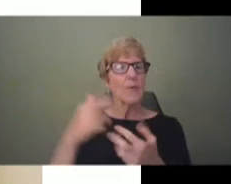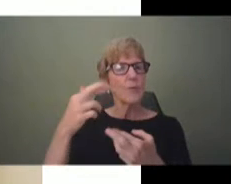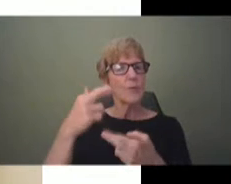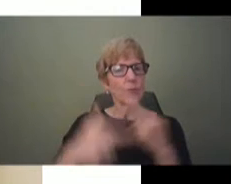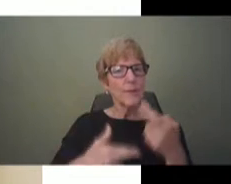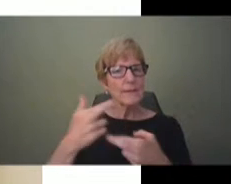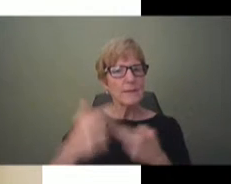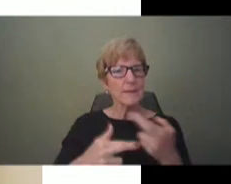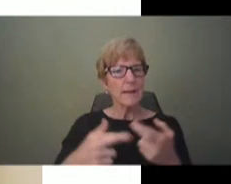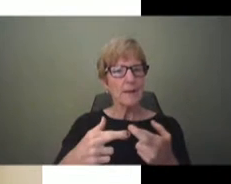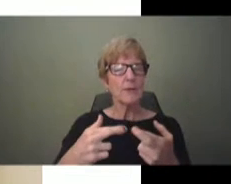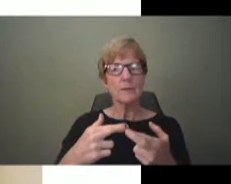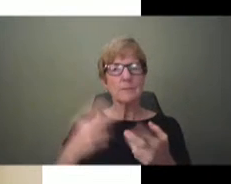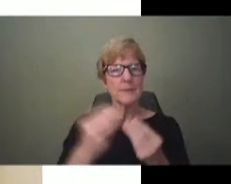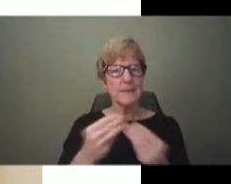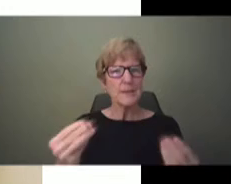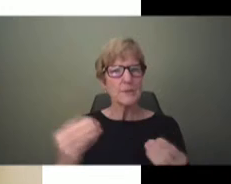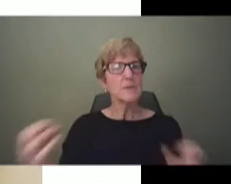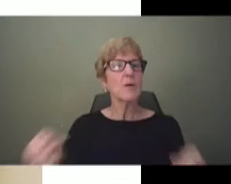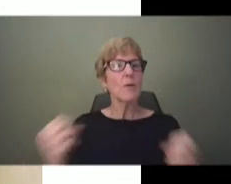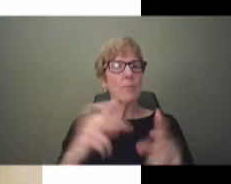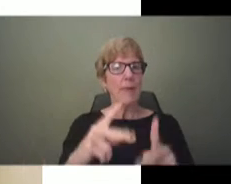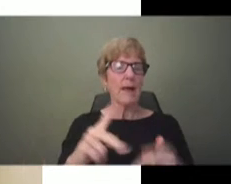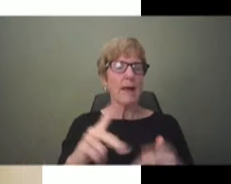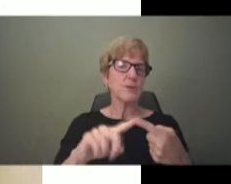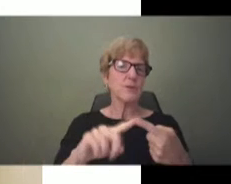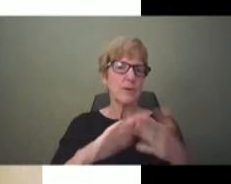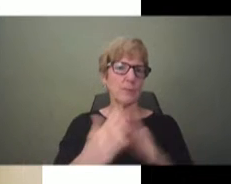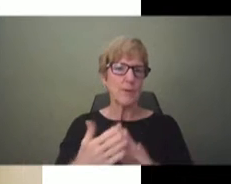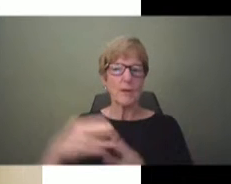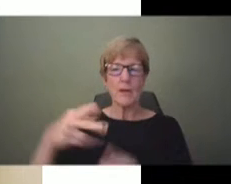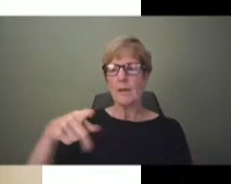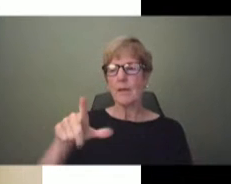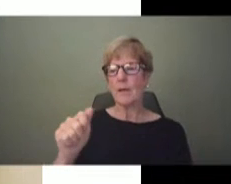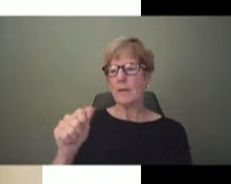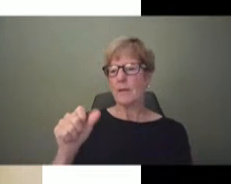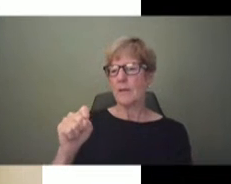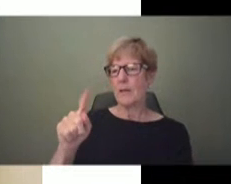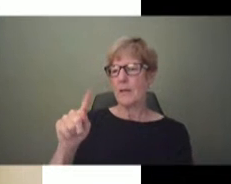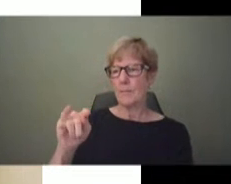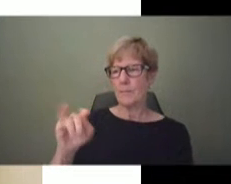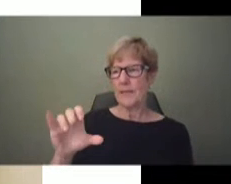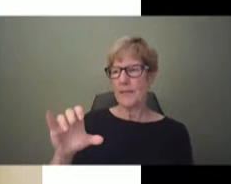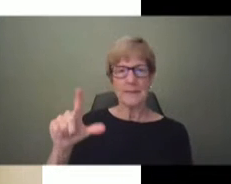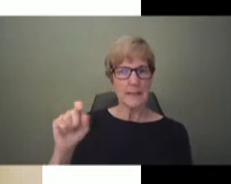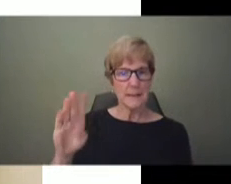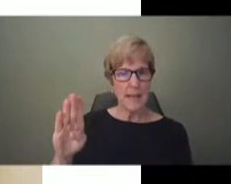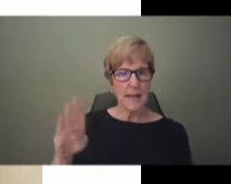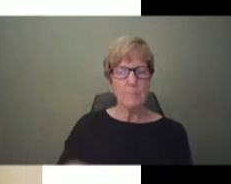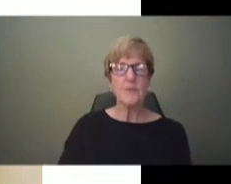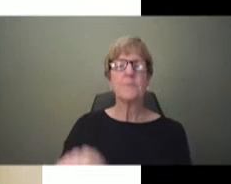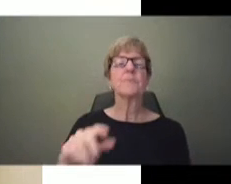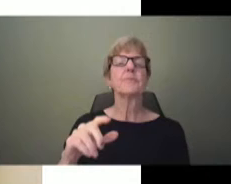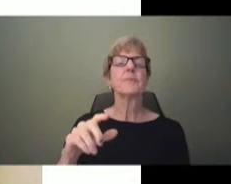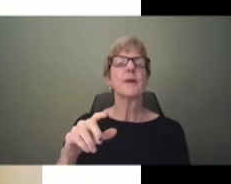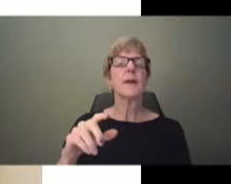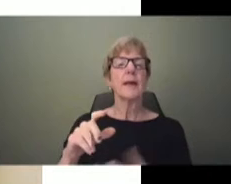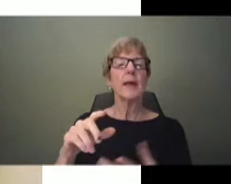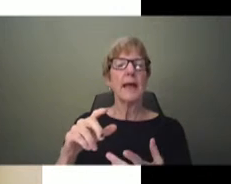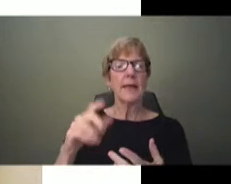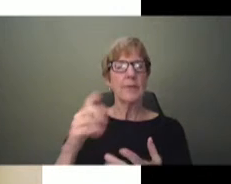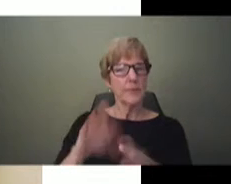integrated back into the community uh the Plastics lab spring clean and resource floor have shared their